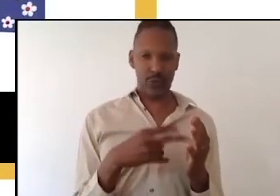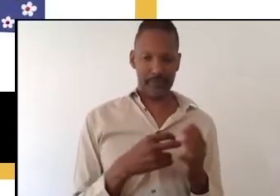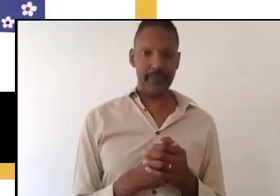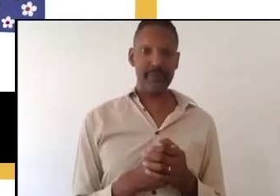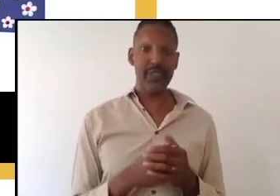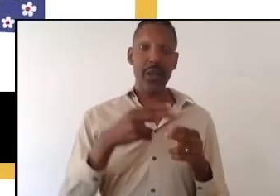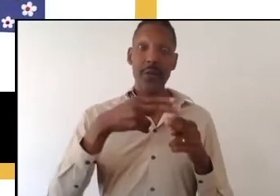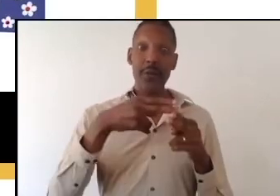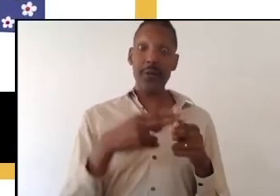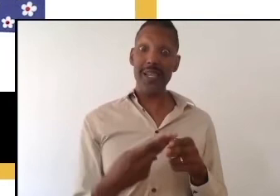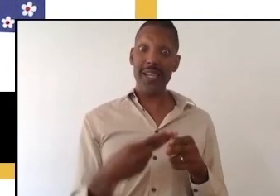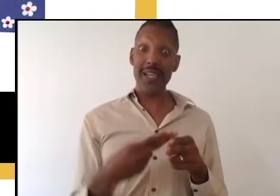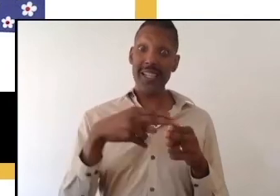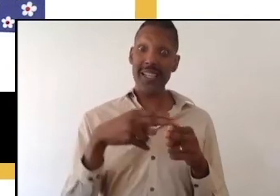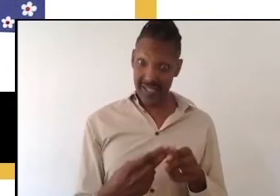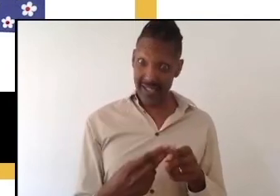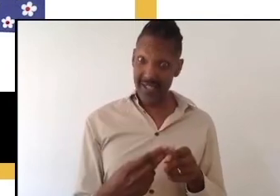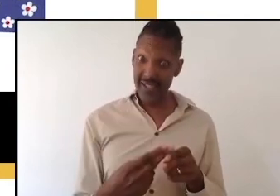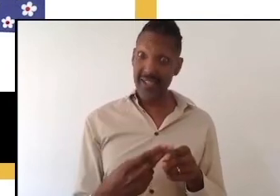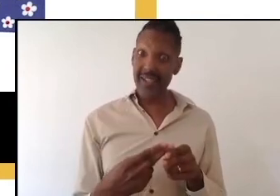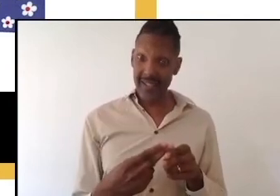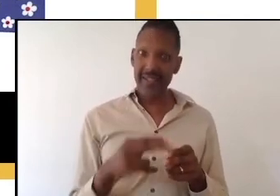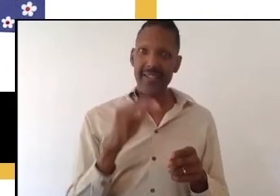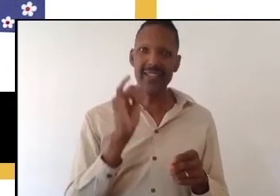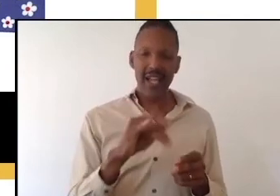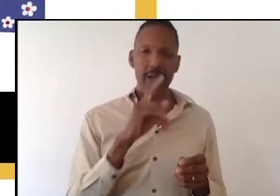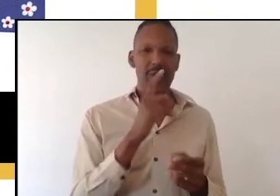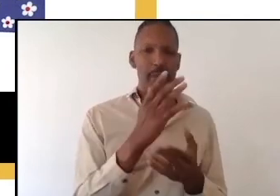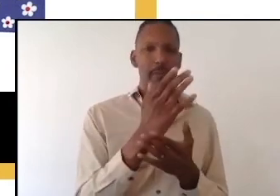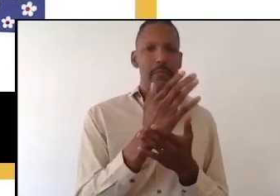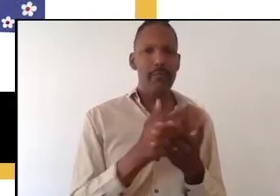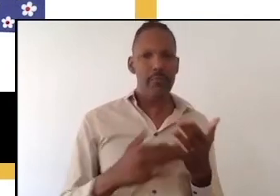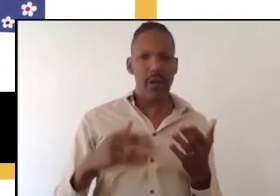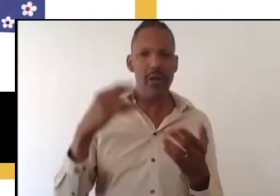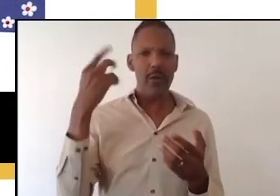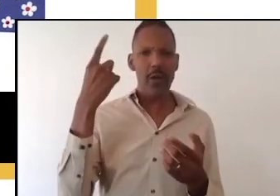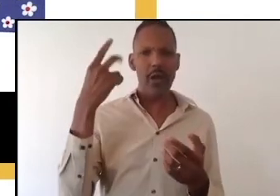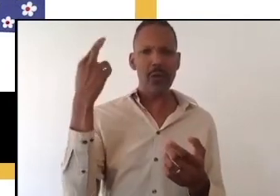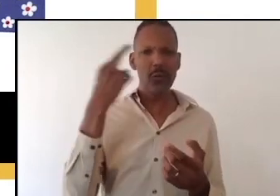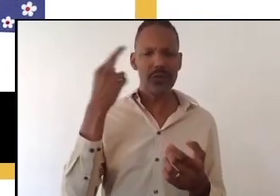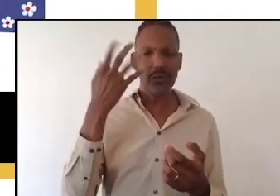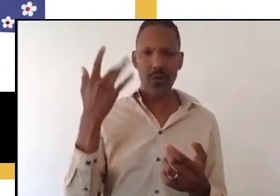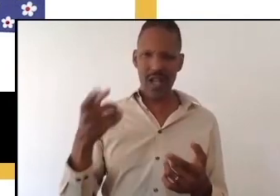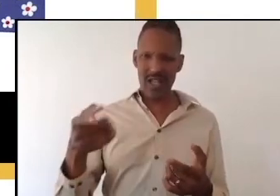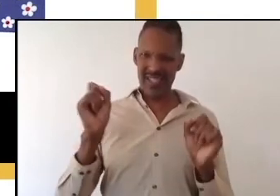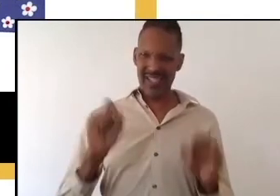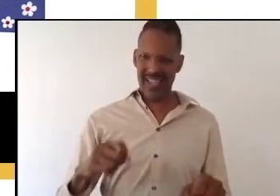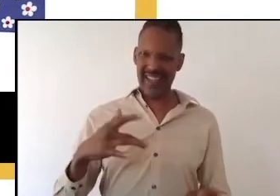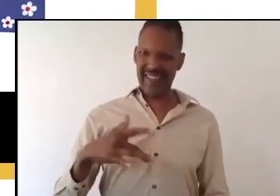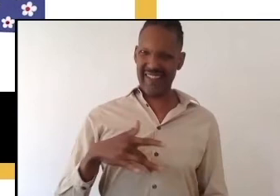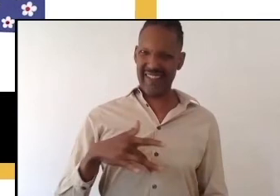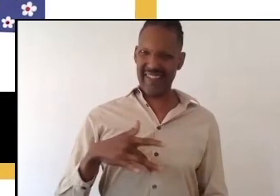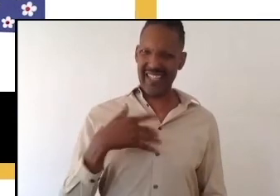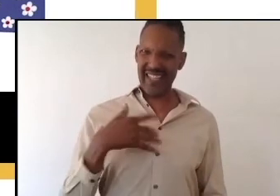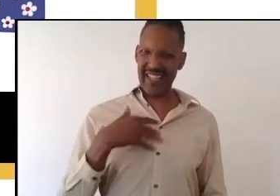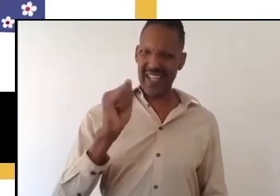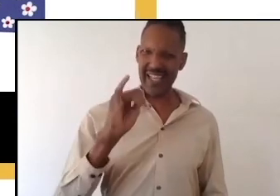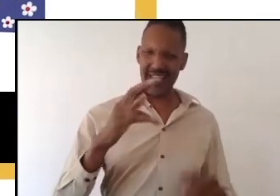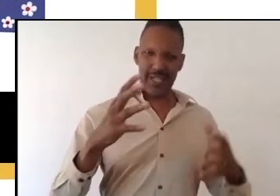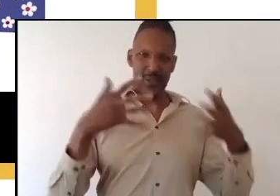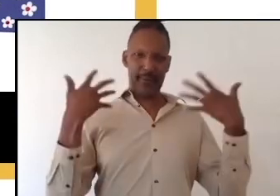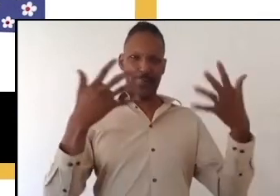But the weight of air is only part of the reason that you feel the wind. Air is made of